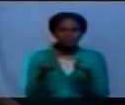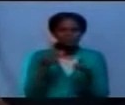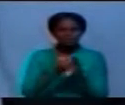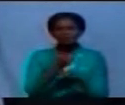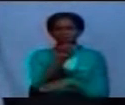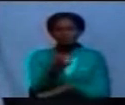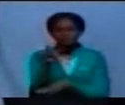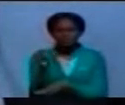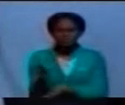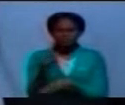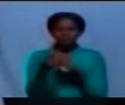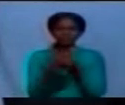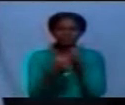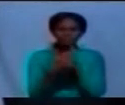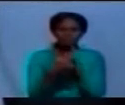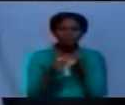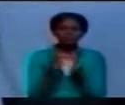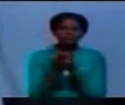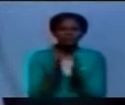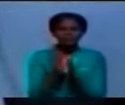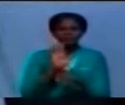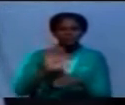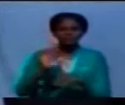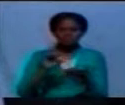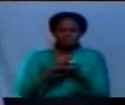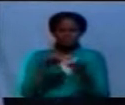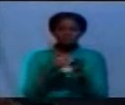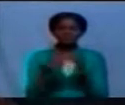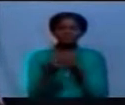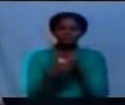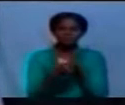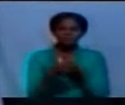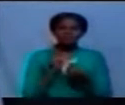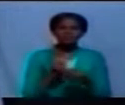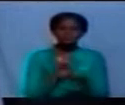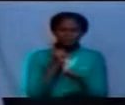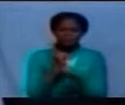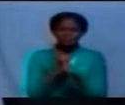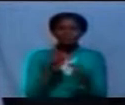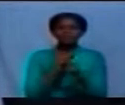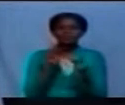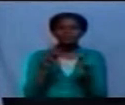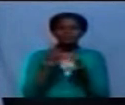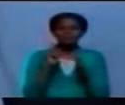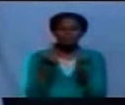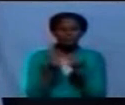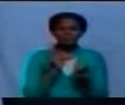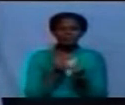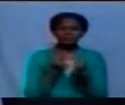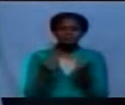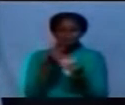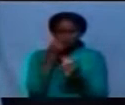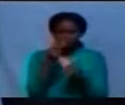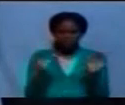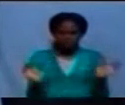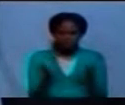banks' books, that's a preserve of the central bank. We exist as an association. So we basically look at